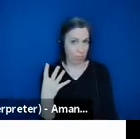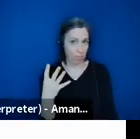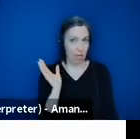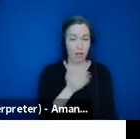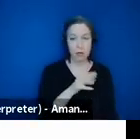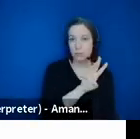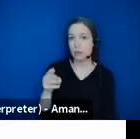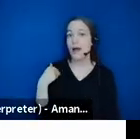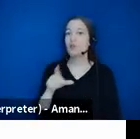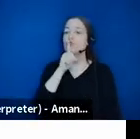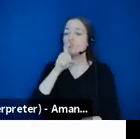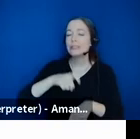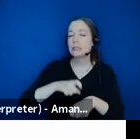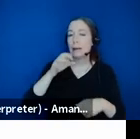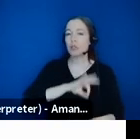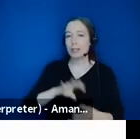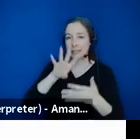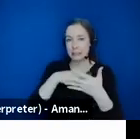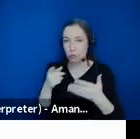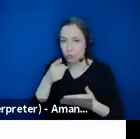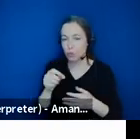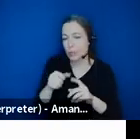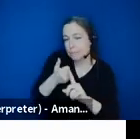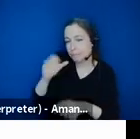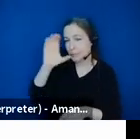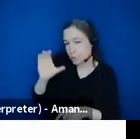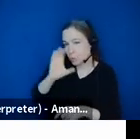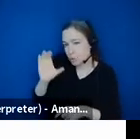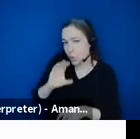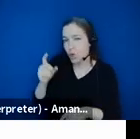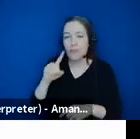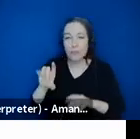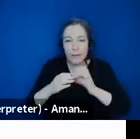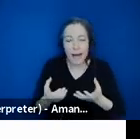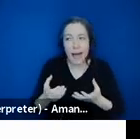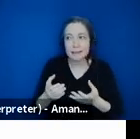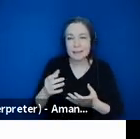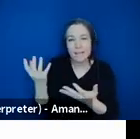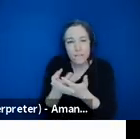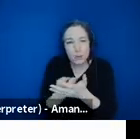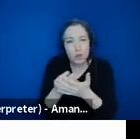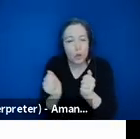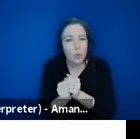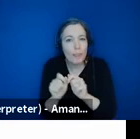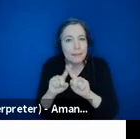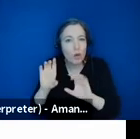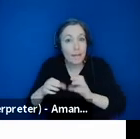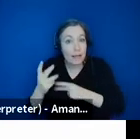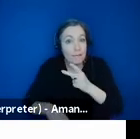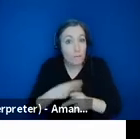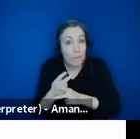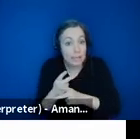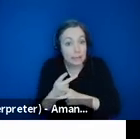time credit schedule that you're able to search for classes by the class formats to which makes it nice and registration for